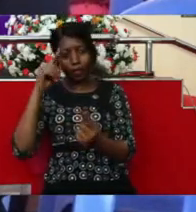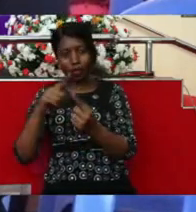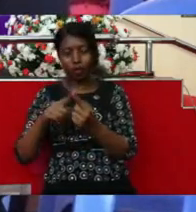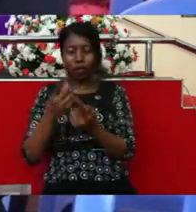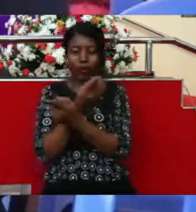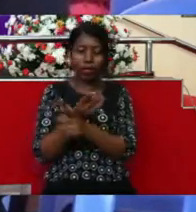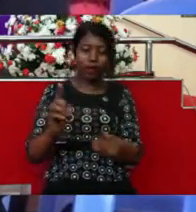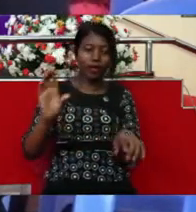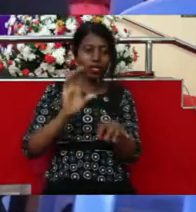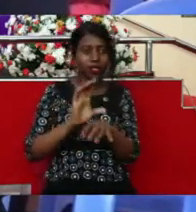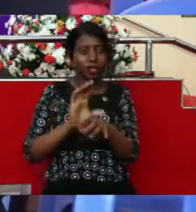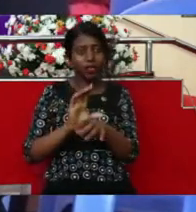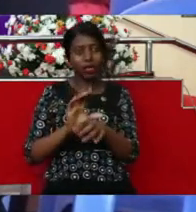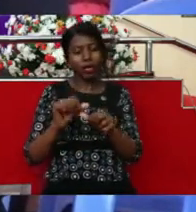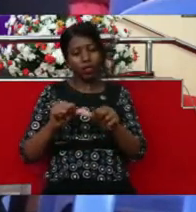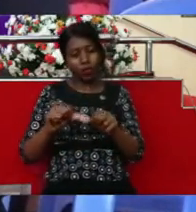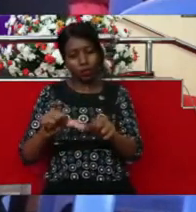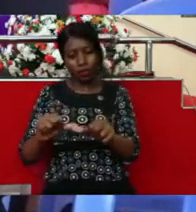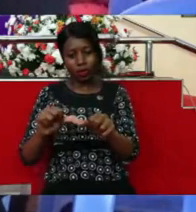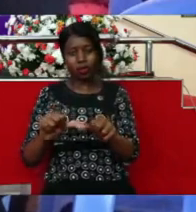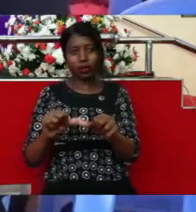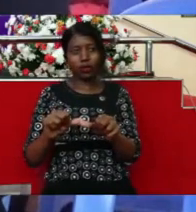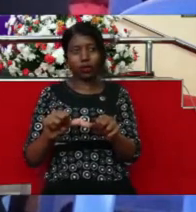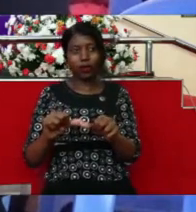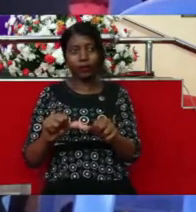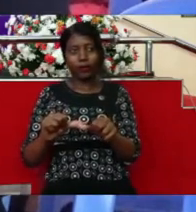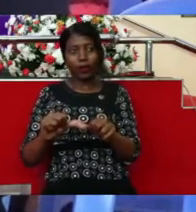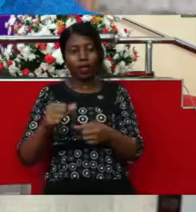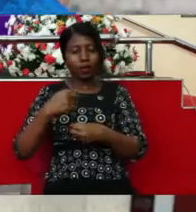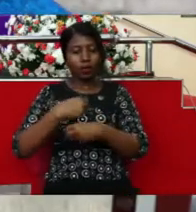has continued to vibrate and resonate in every